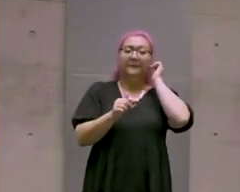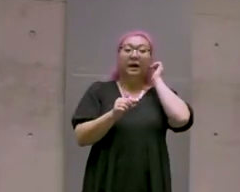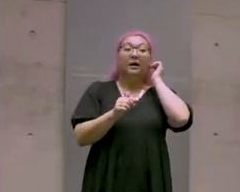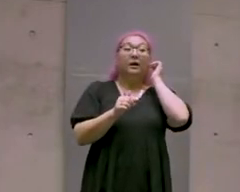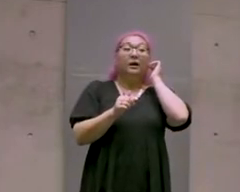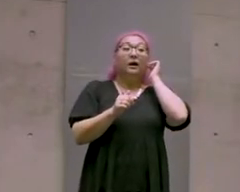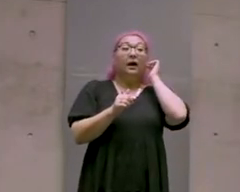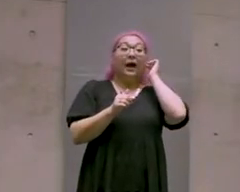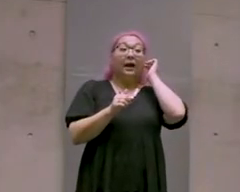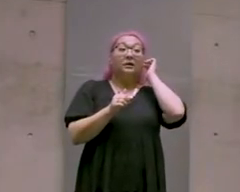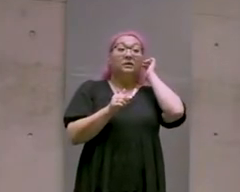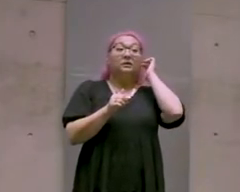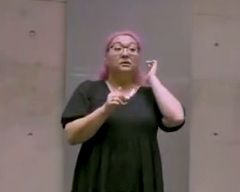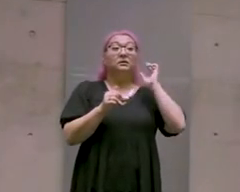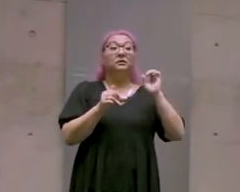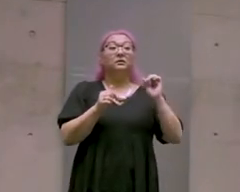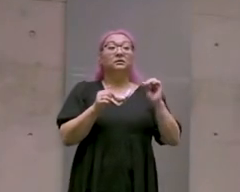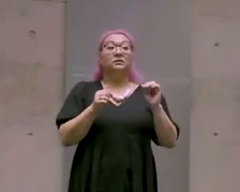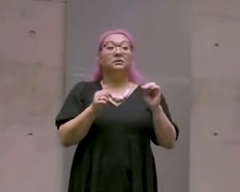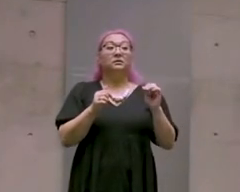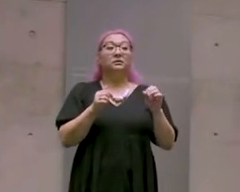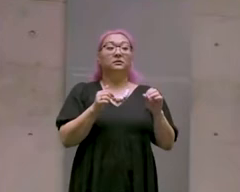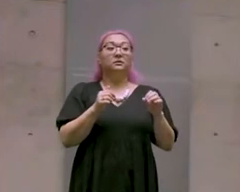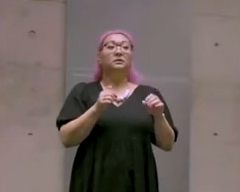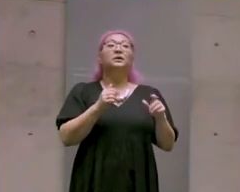into Bake Off at the time,